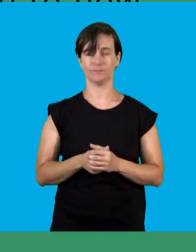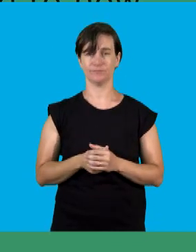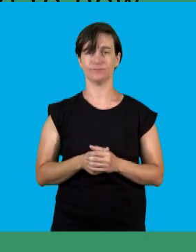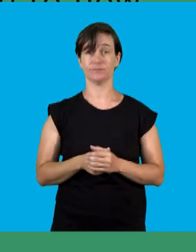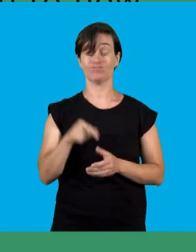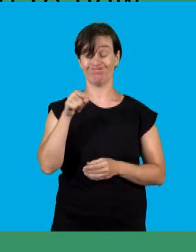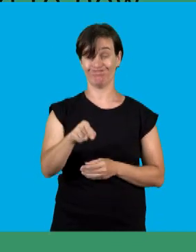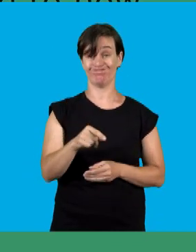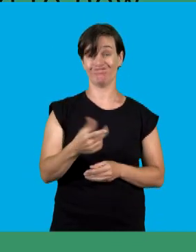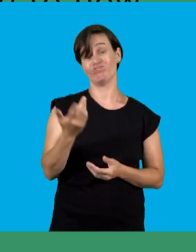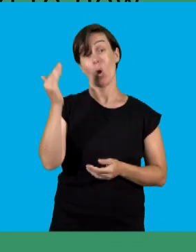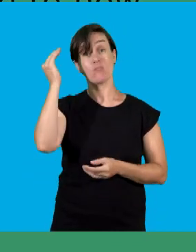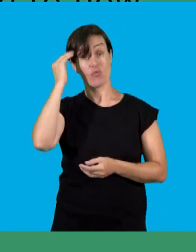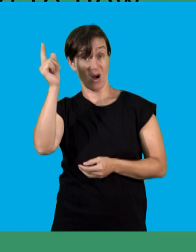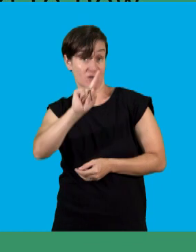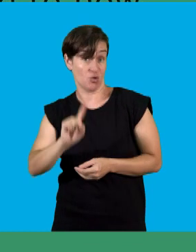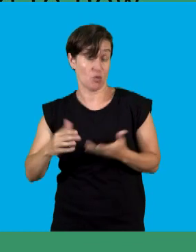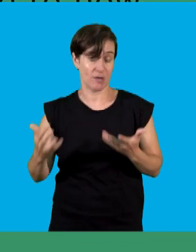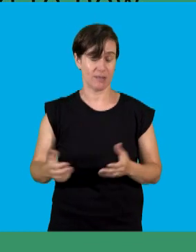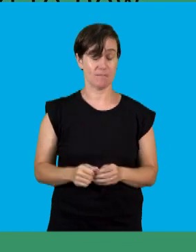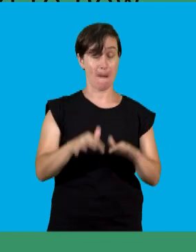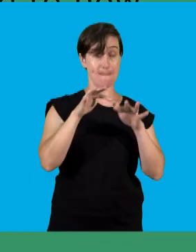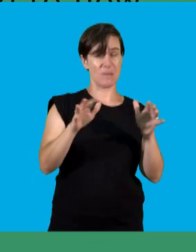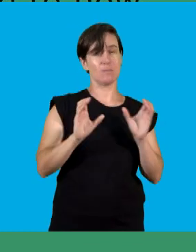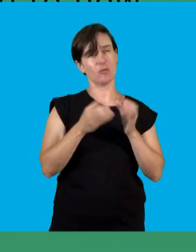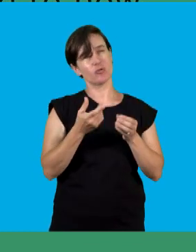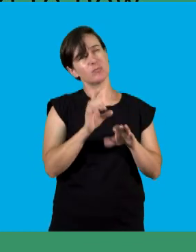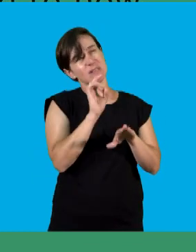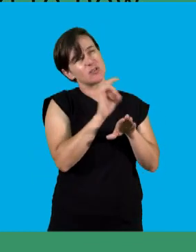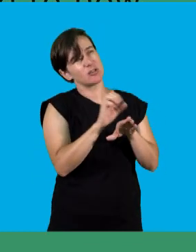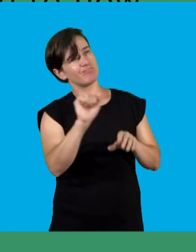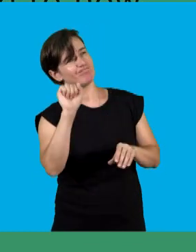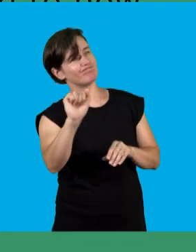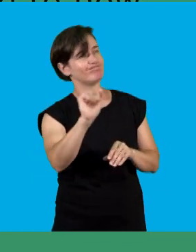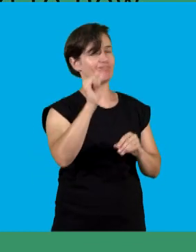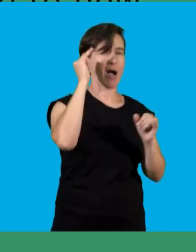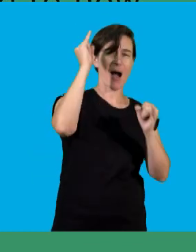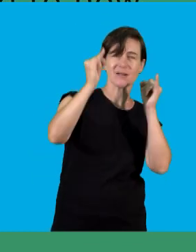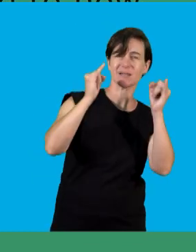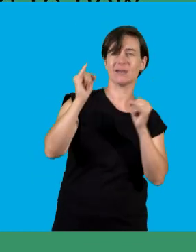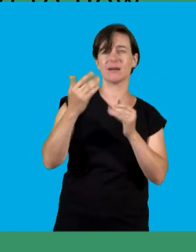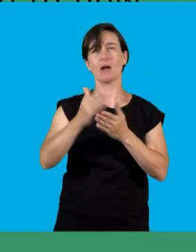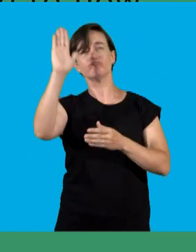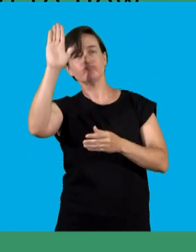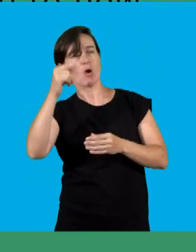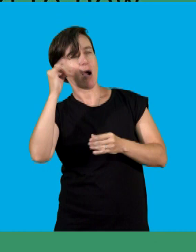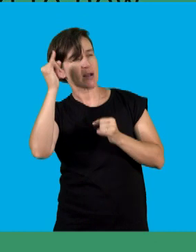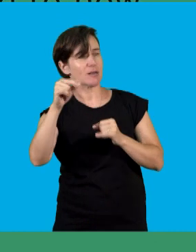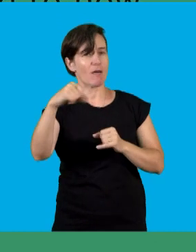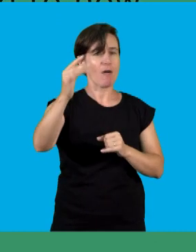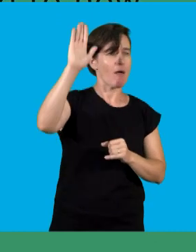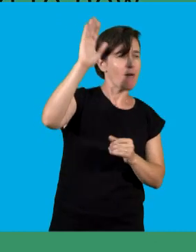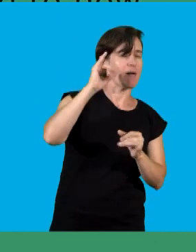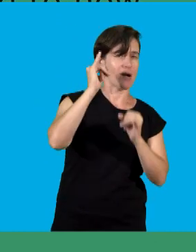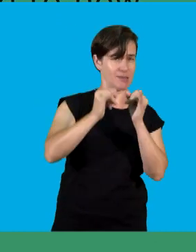So with brainstorming, people in the group will suggest ideas and solutions at random. All